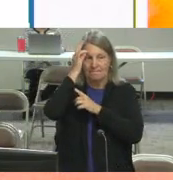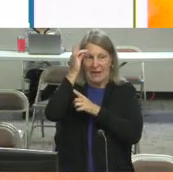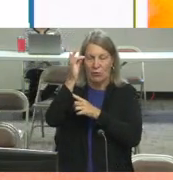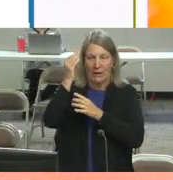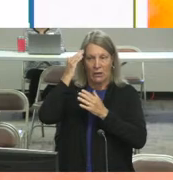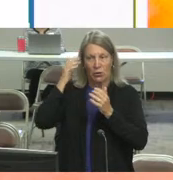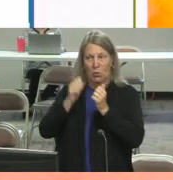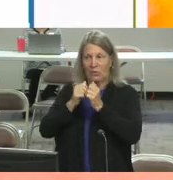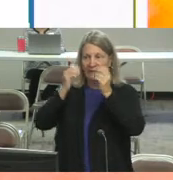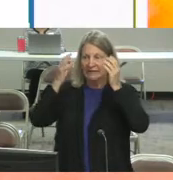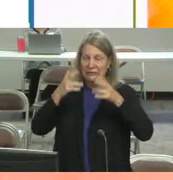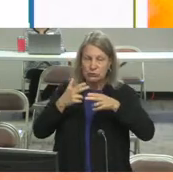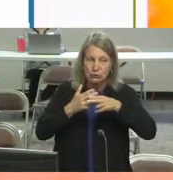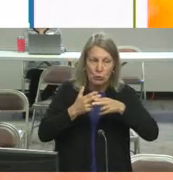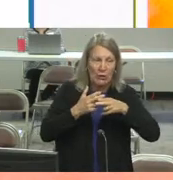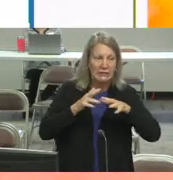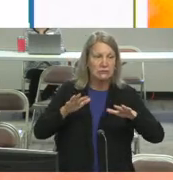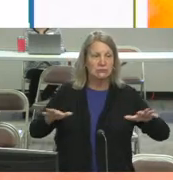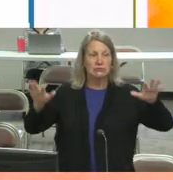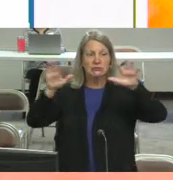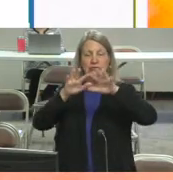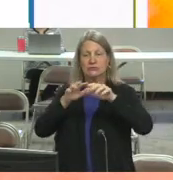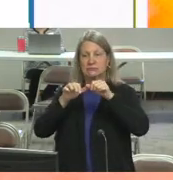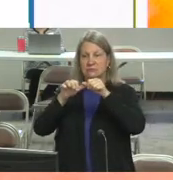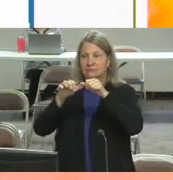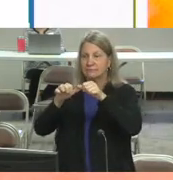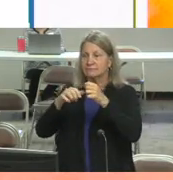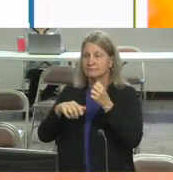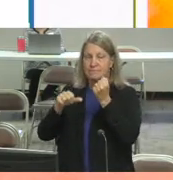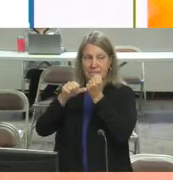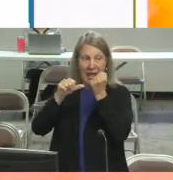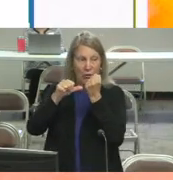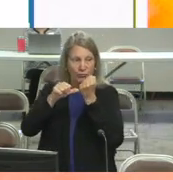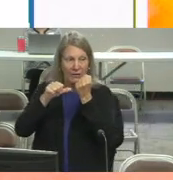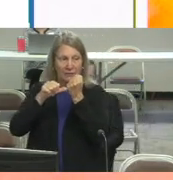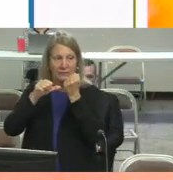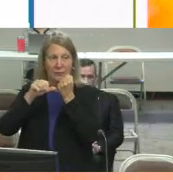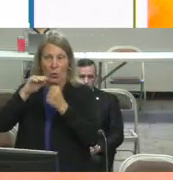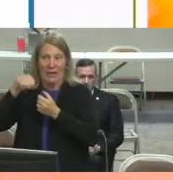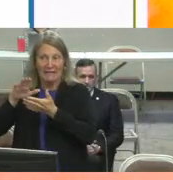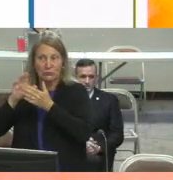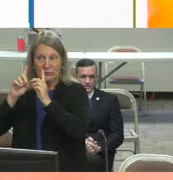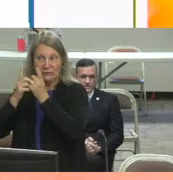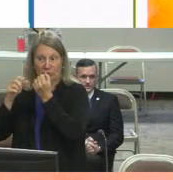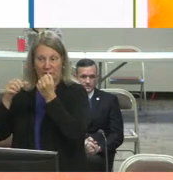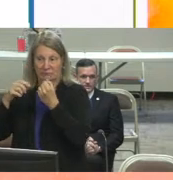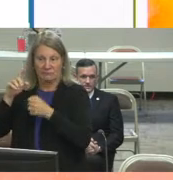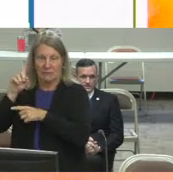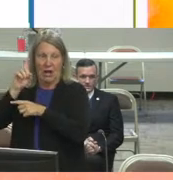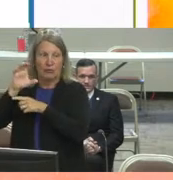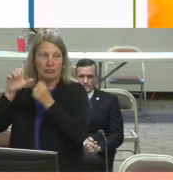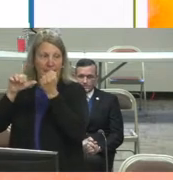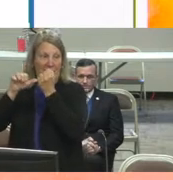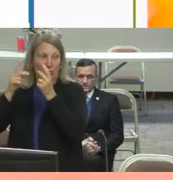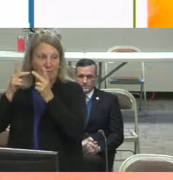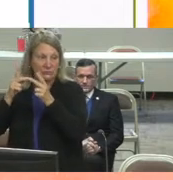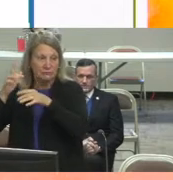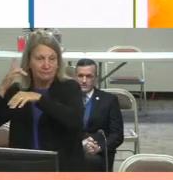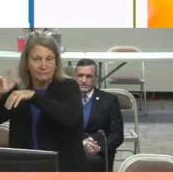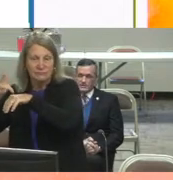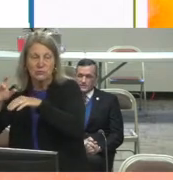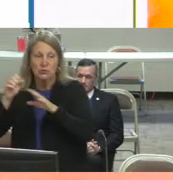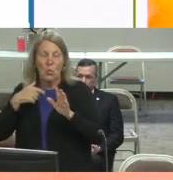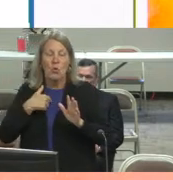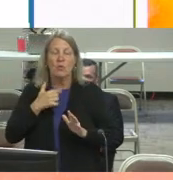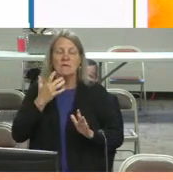we've had enough staff just barely I know with the teacher shortage that continues to be ongoing and then as well as para